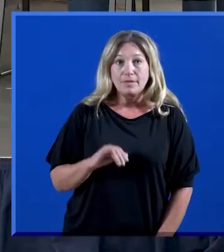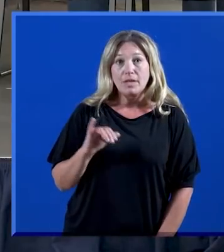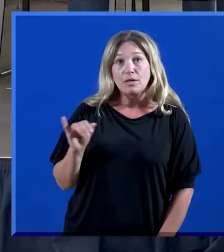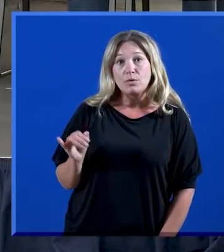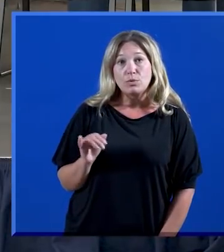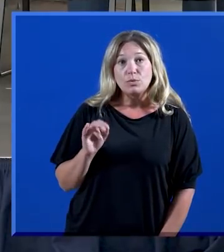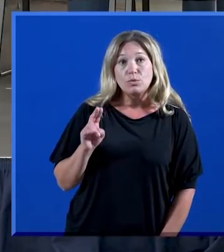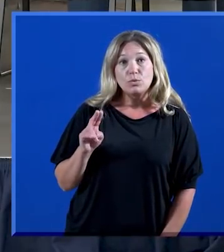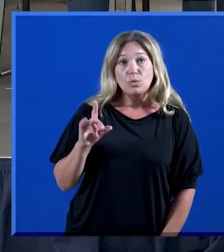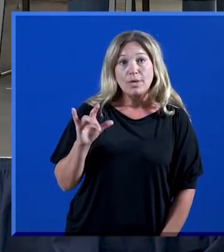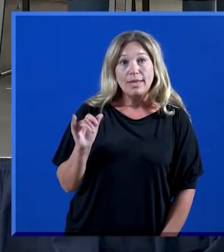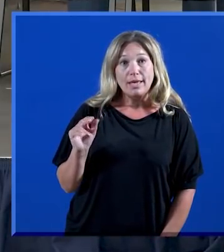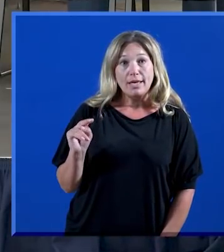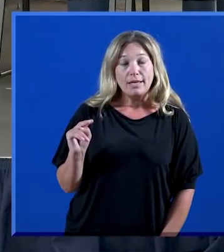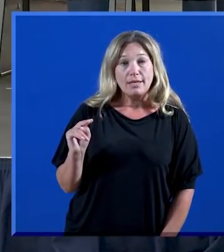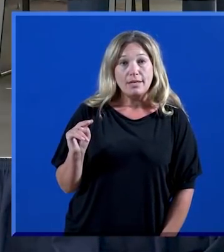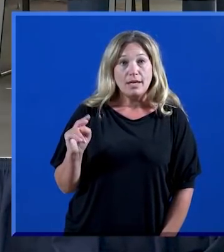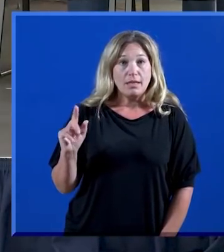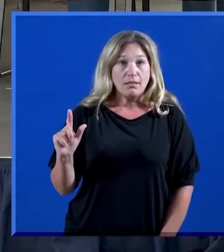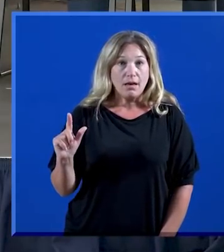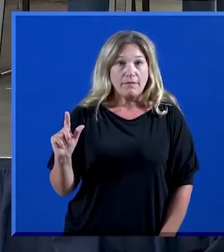Julian Love Lewis.